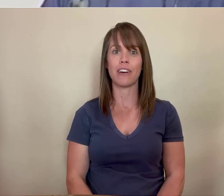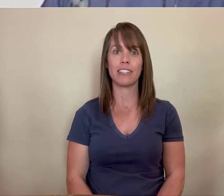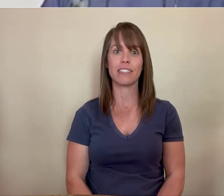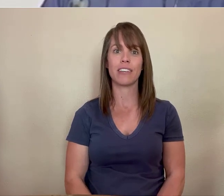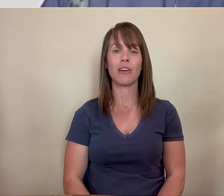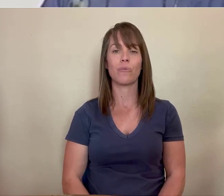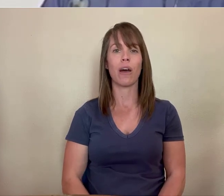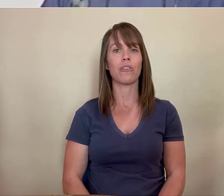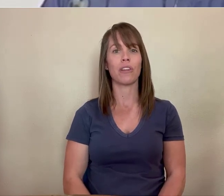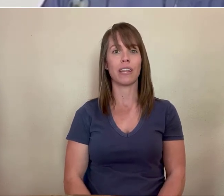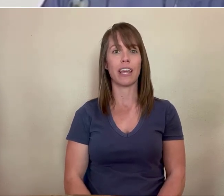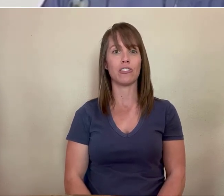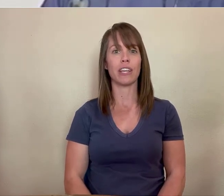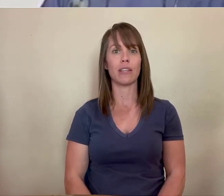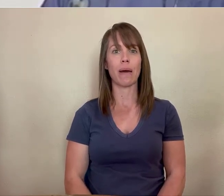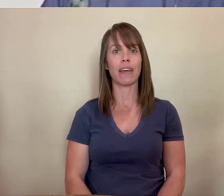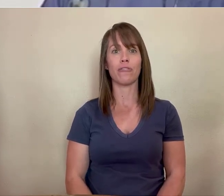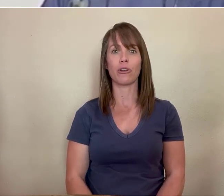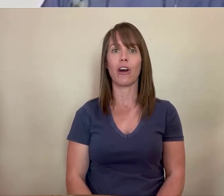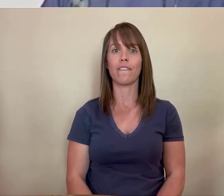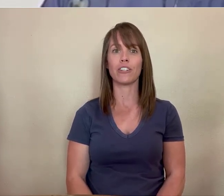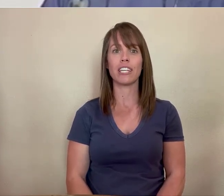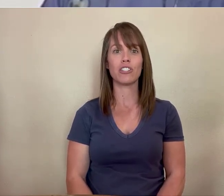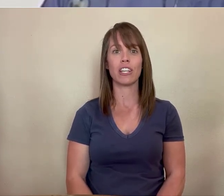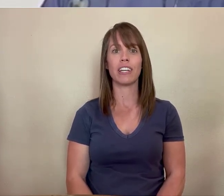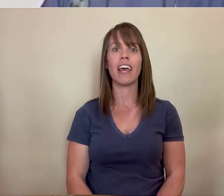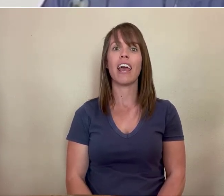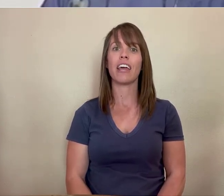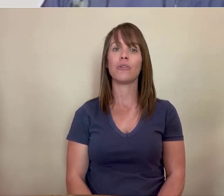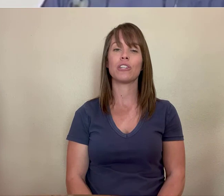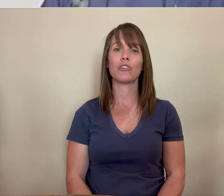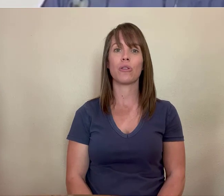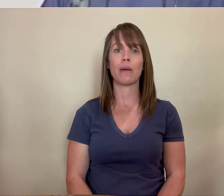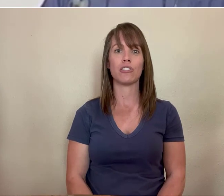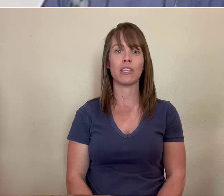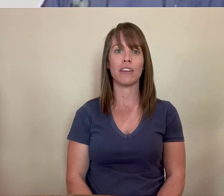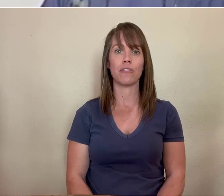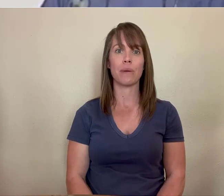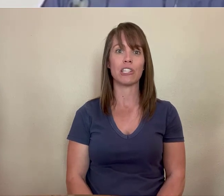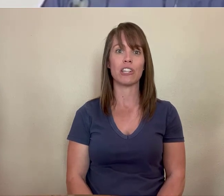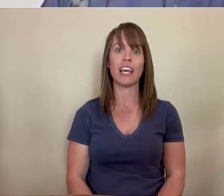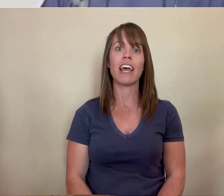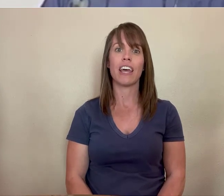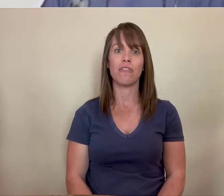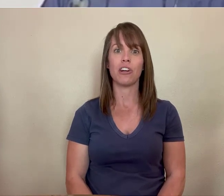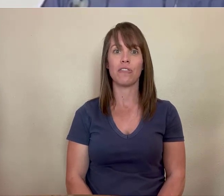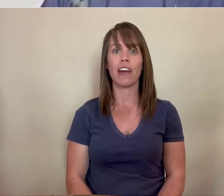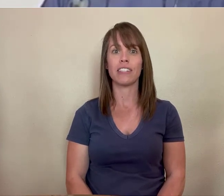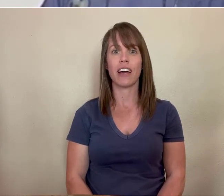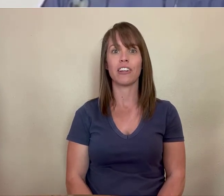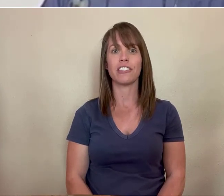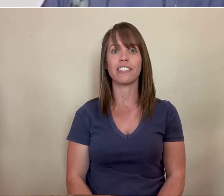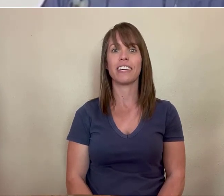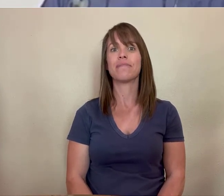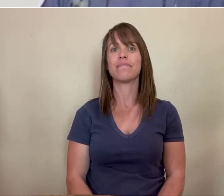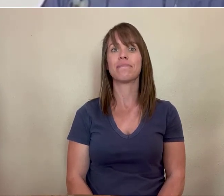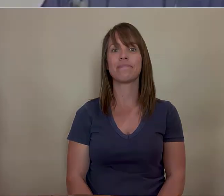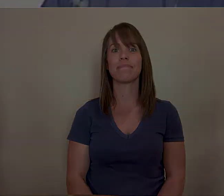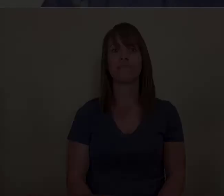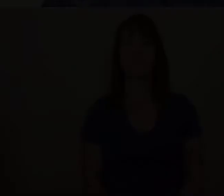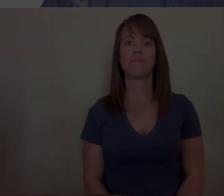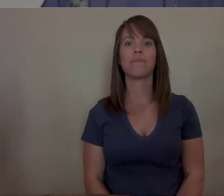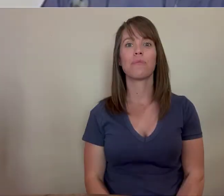that device rather than engaging in the back and forth conversation. And you can show the patient the information and verify its accuracy.